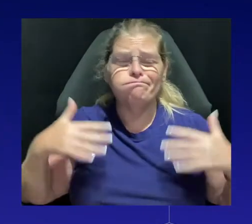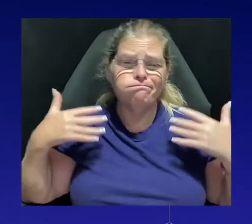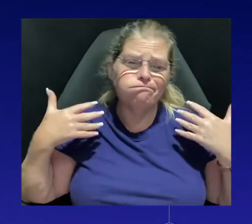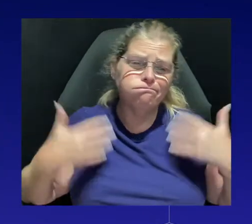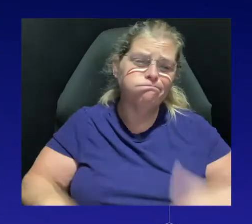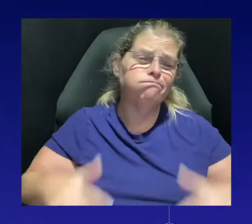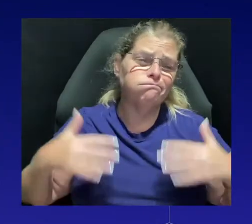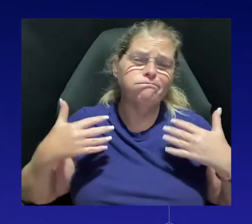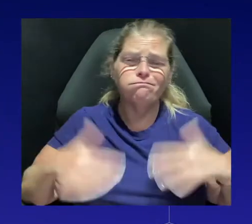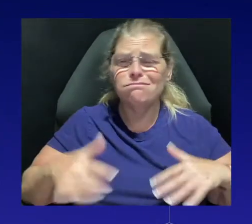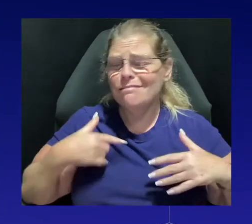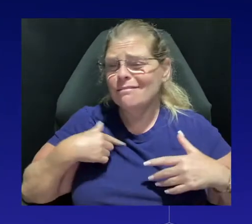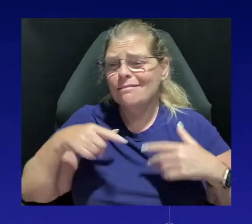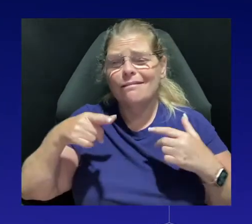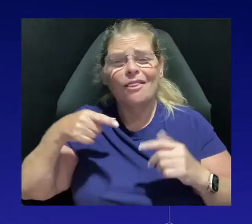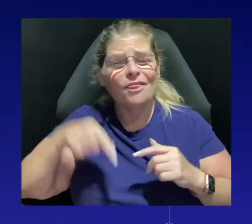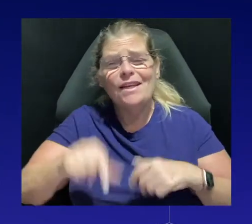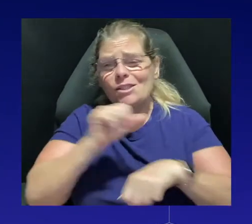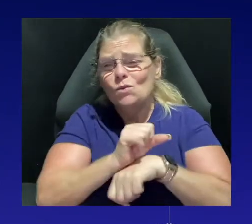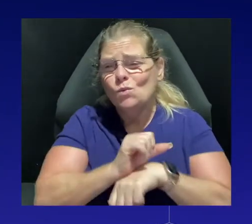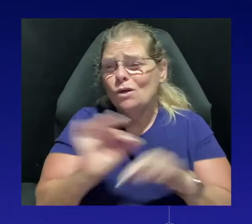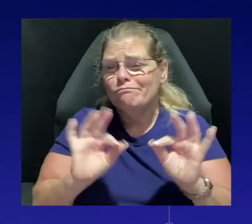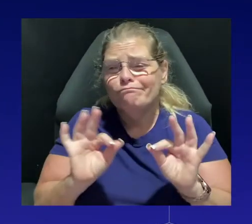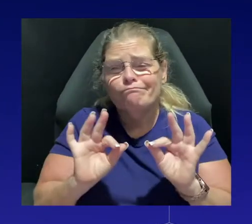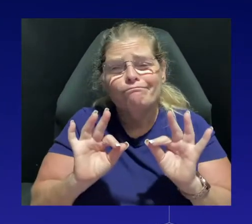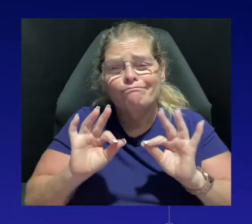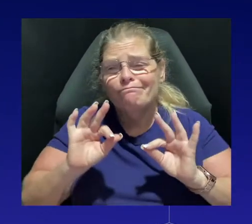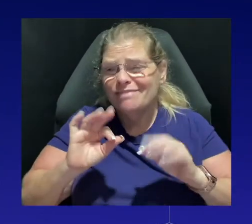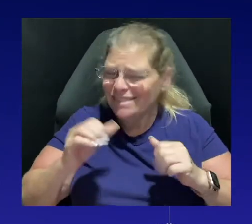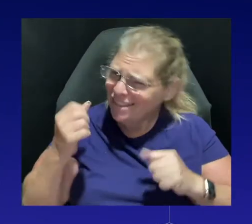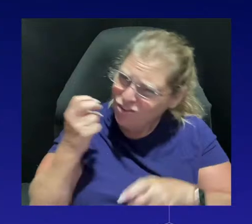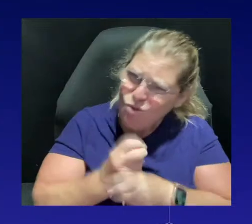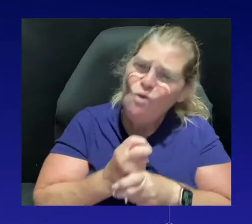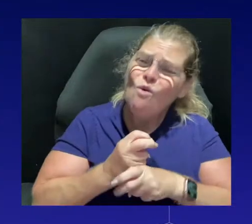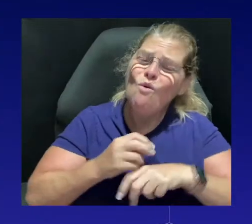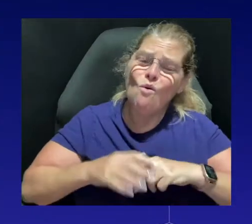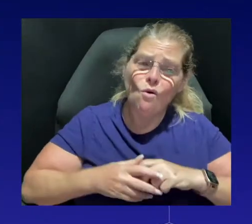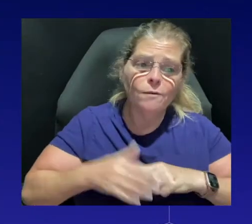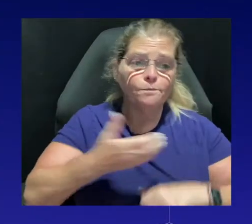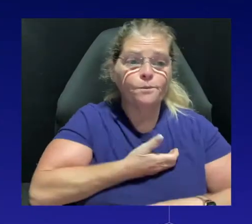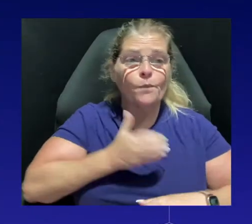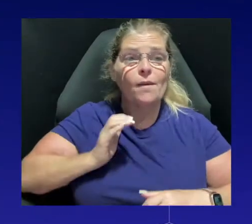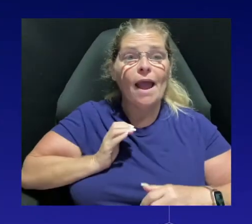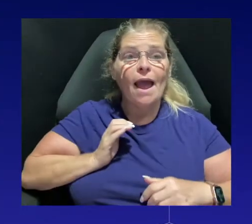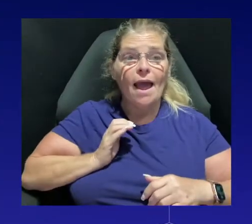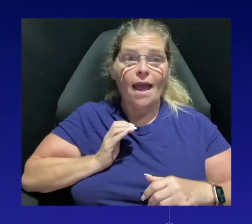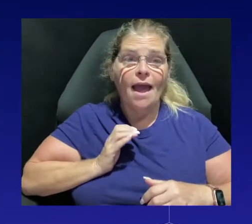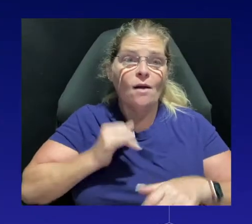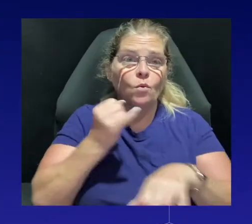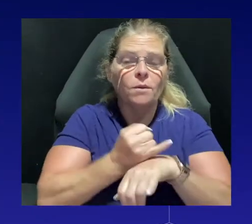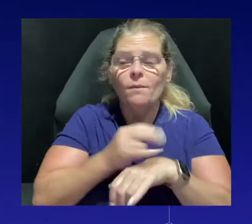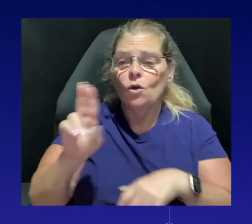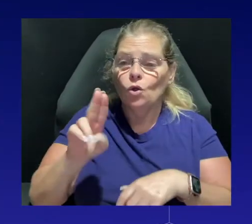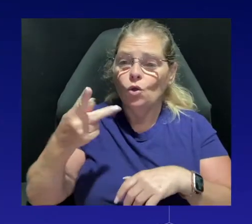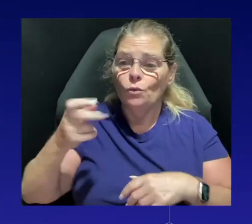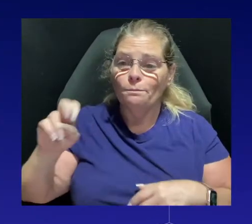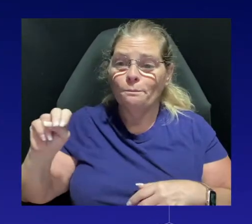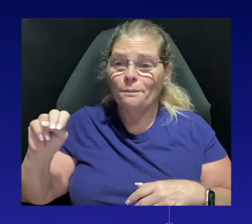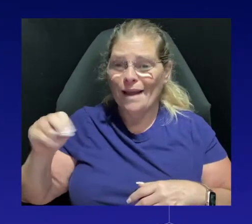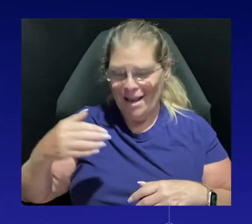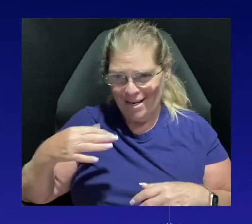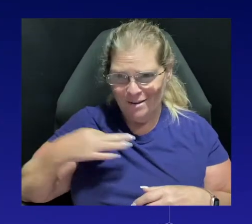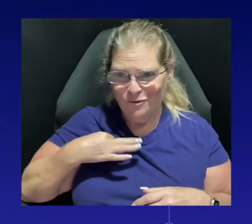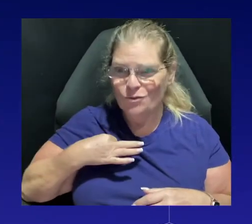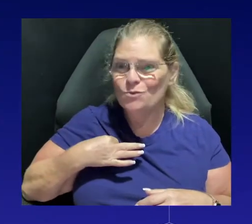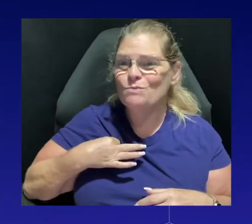is hard. So I'll give you an example from my own institution. We have two investigators at UPenn that were fortunate enough to apply and receive